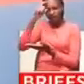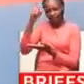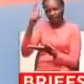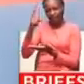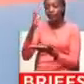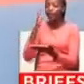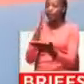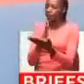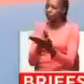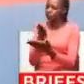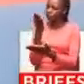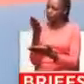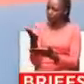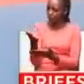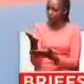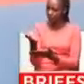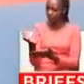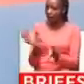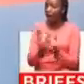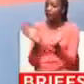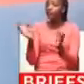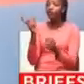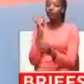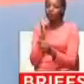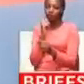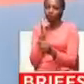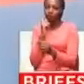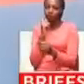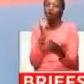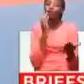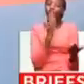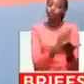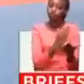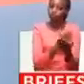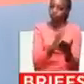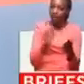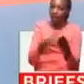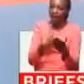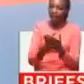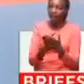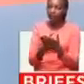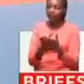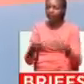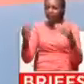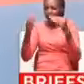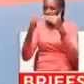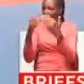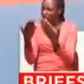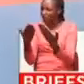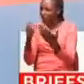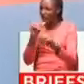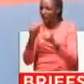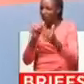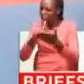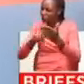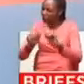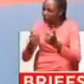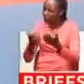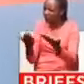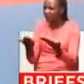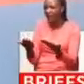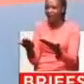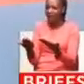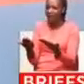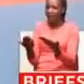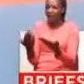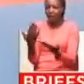the door. Of course, it means perhaps there were just small stages of this and that. Mm-hmm. What was happening during,